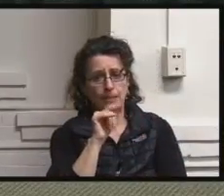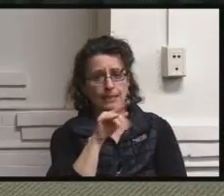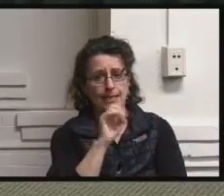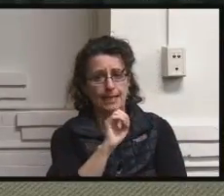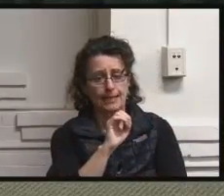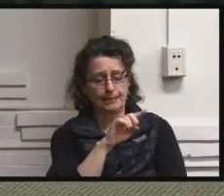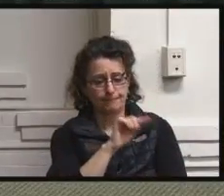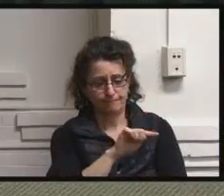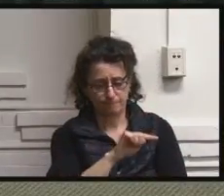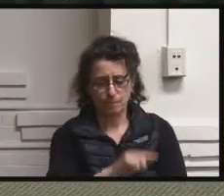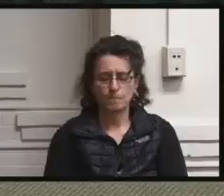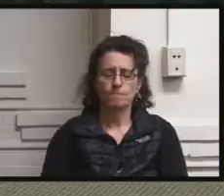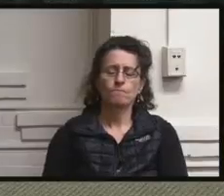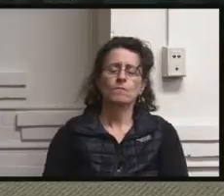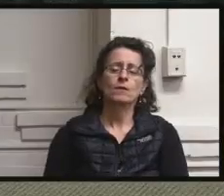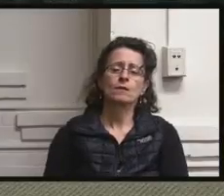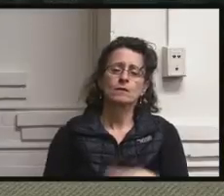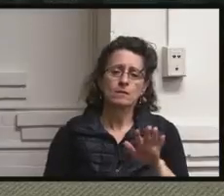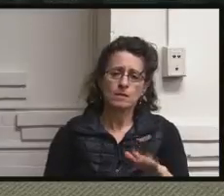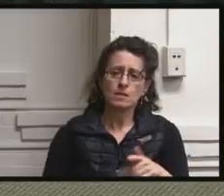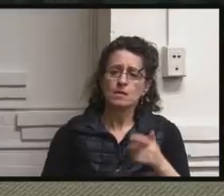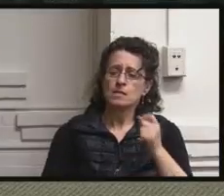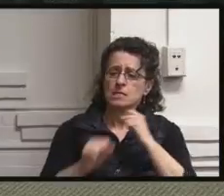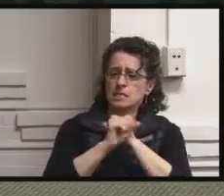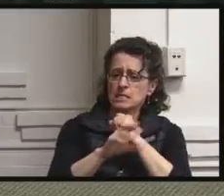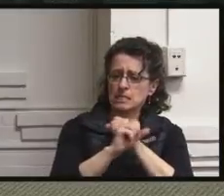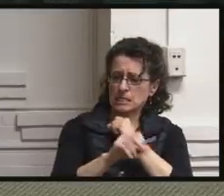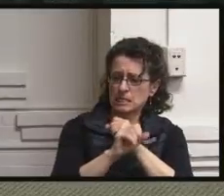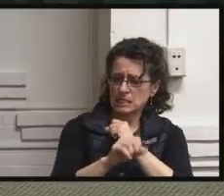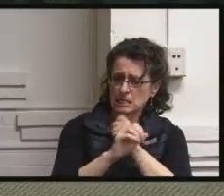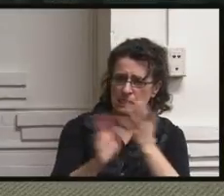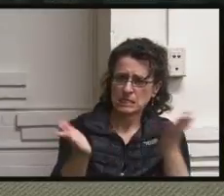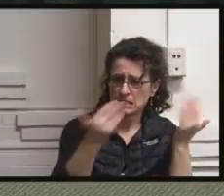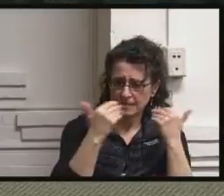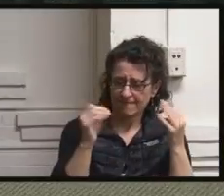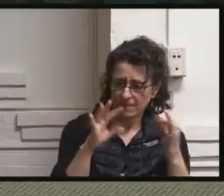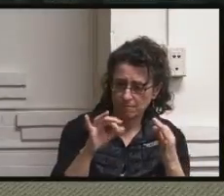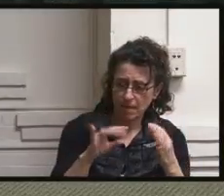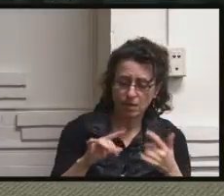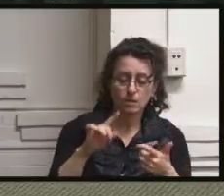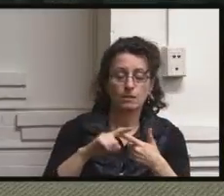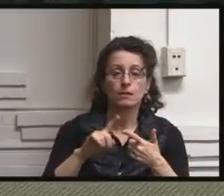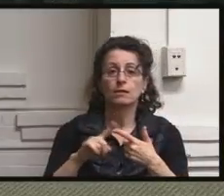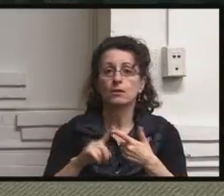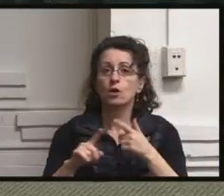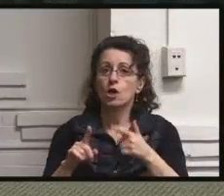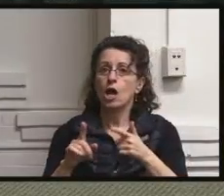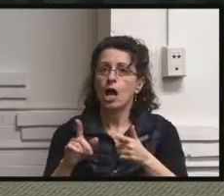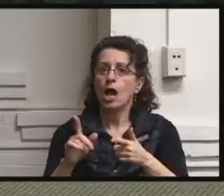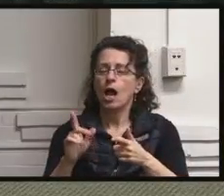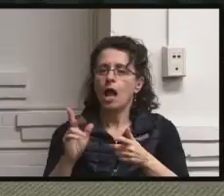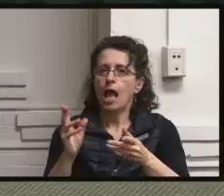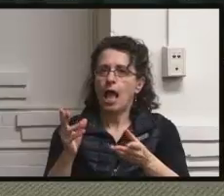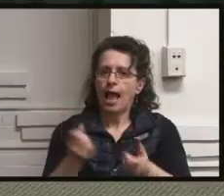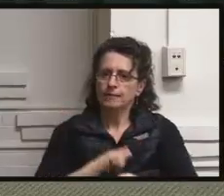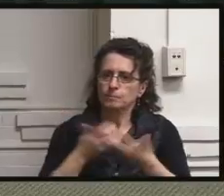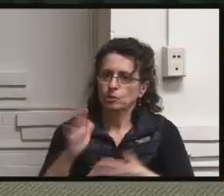publicizing and supporting and generating support for an alternative, okay. Yep. And